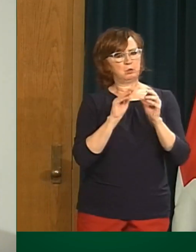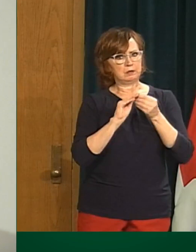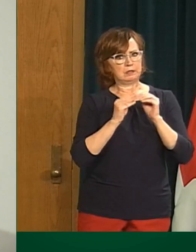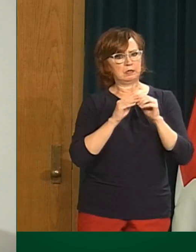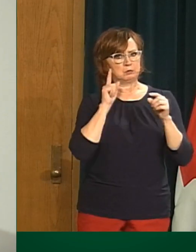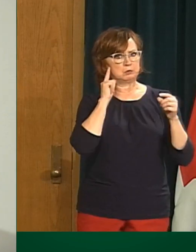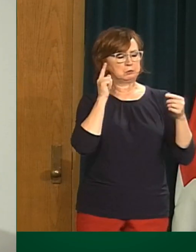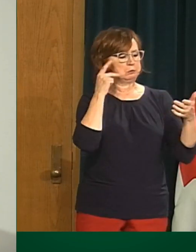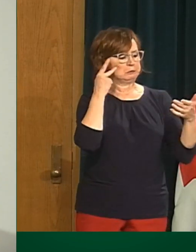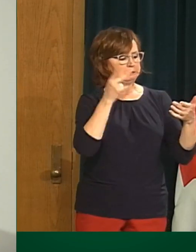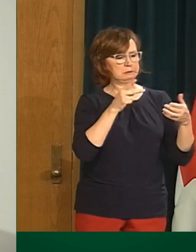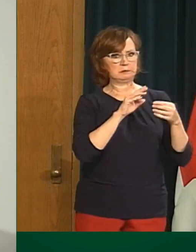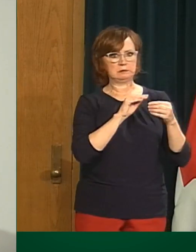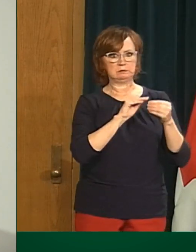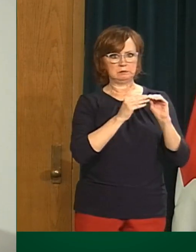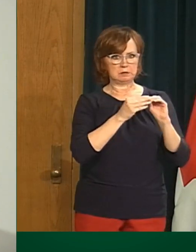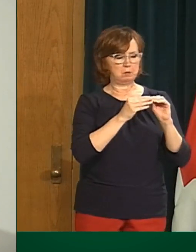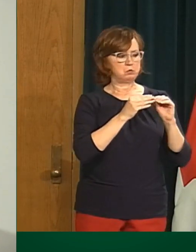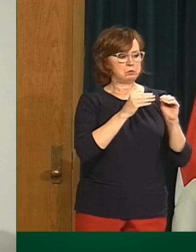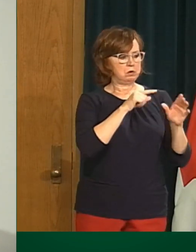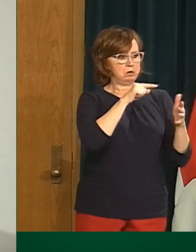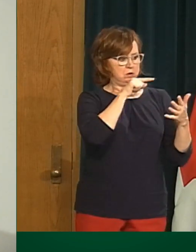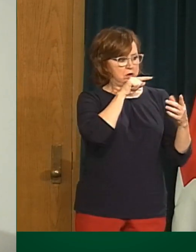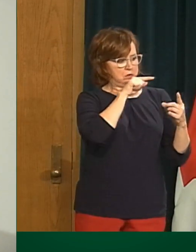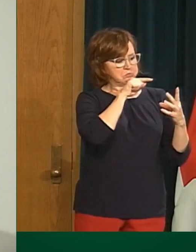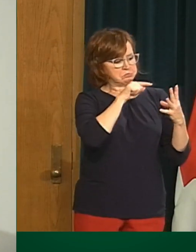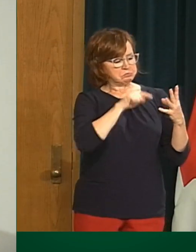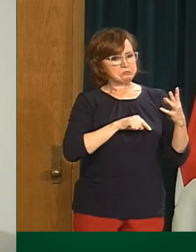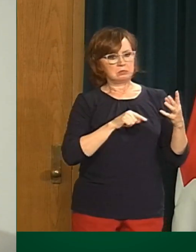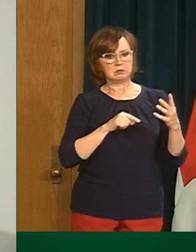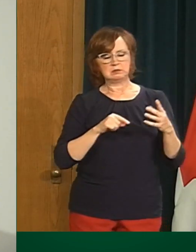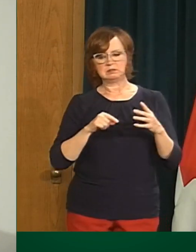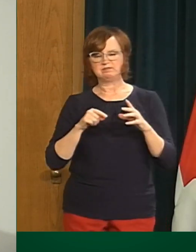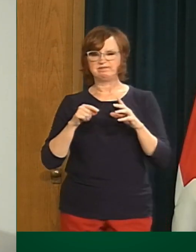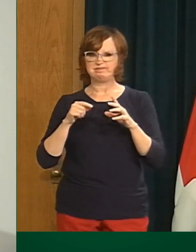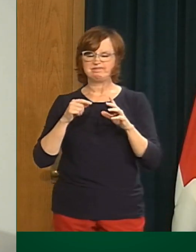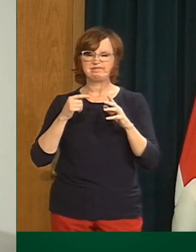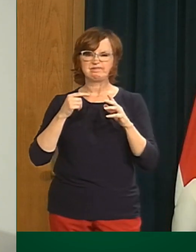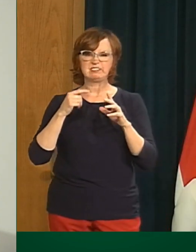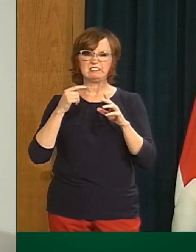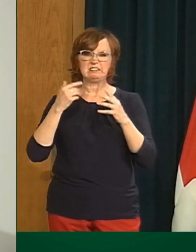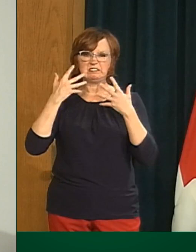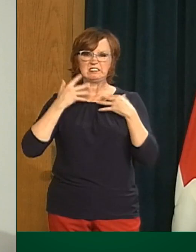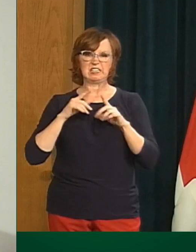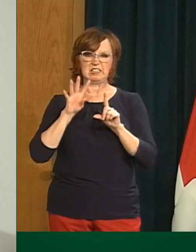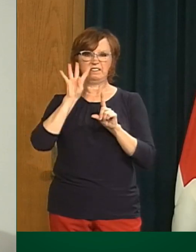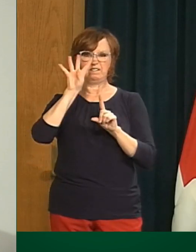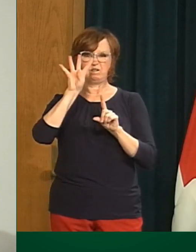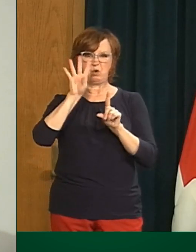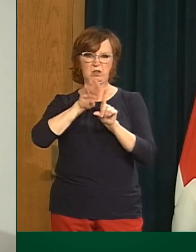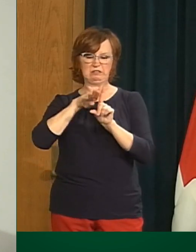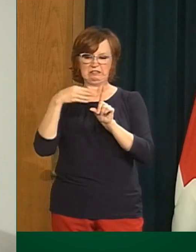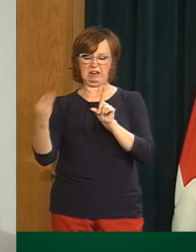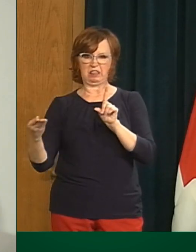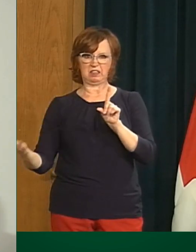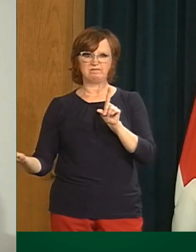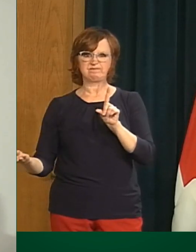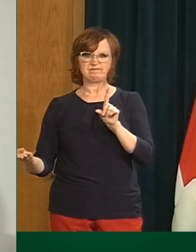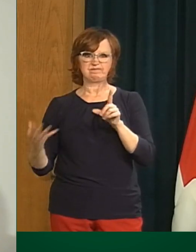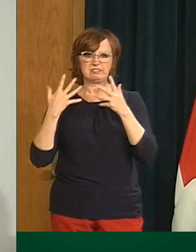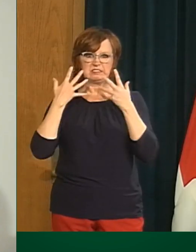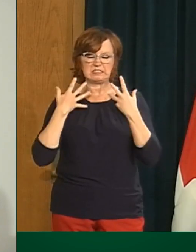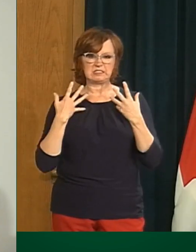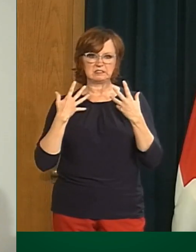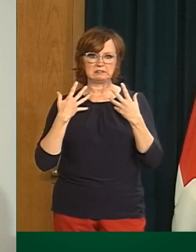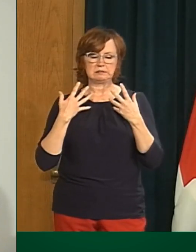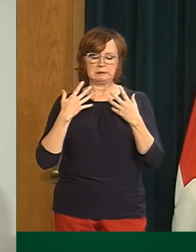another number to watch. Unfortunately, we have had 4 deaths. That's another metric we watch very closely, and we know that